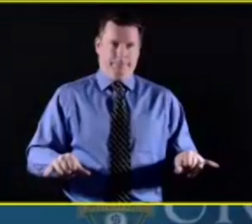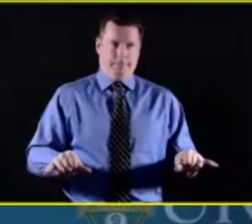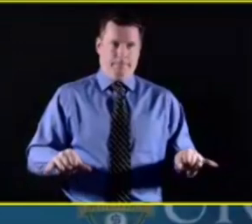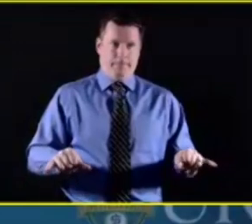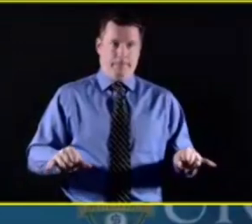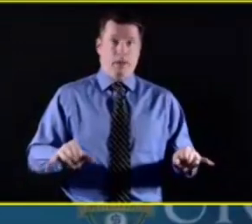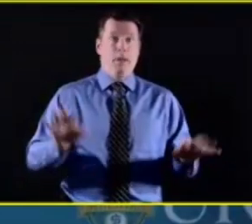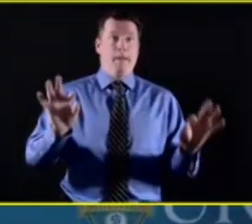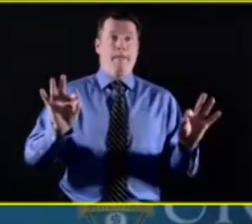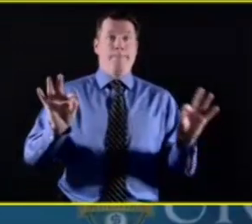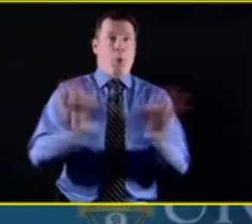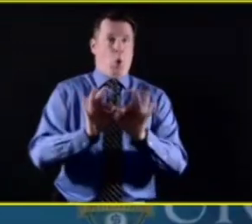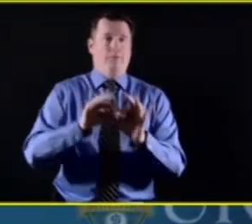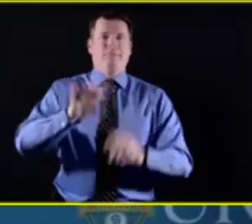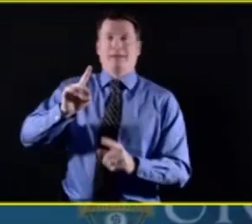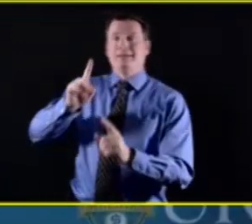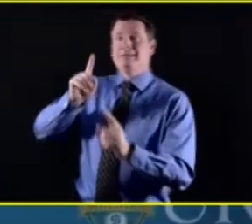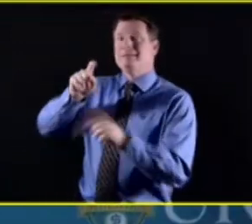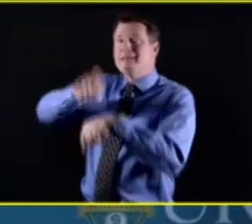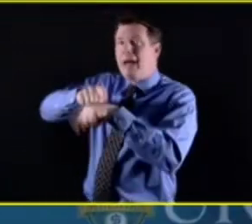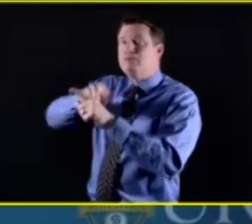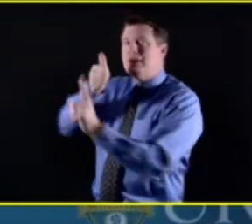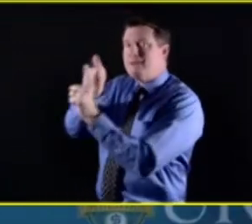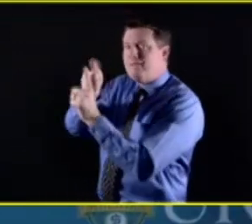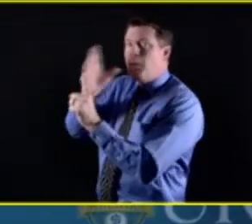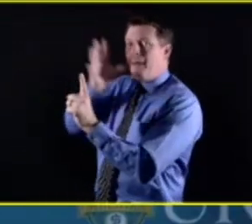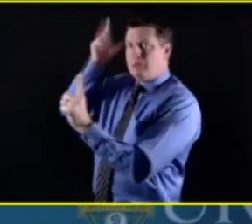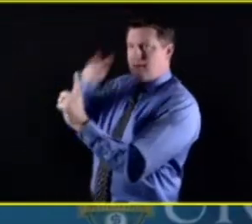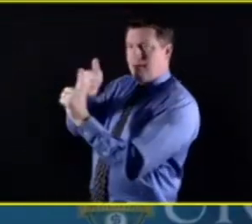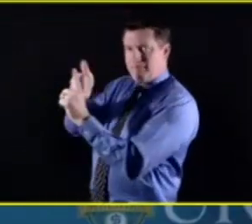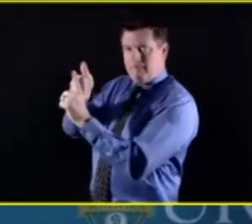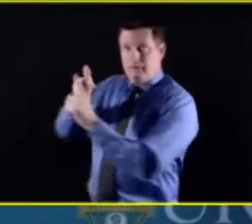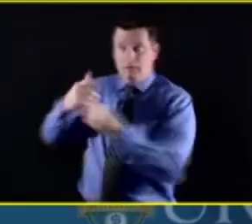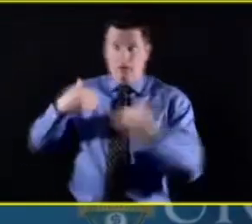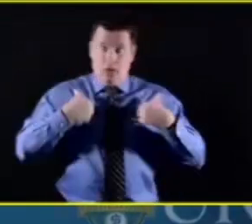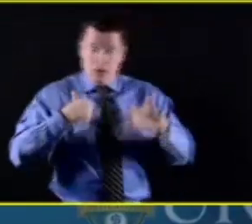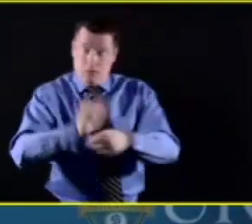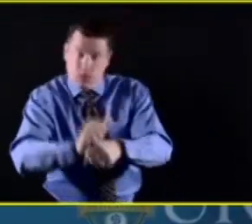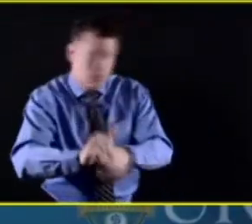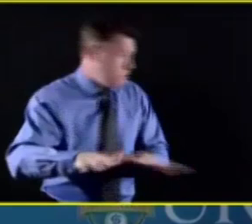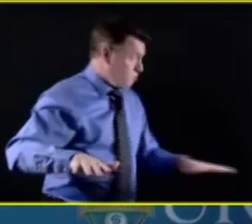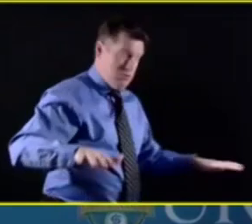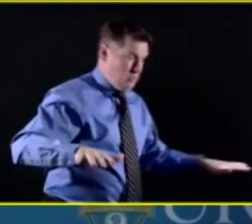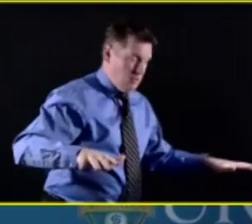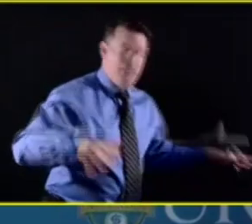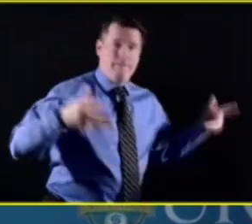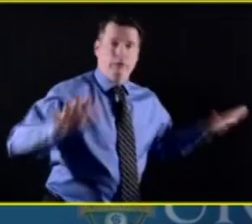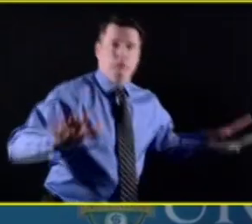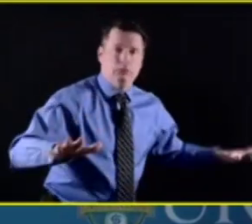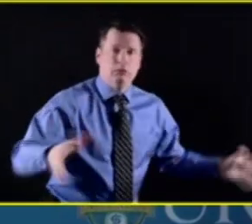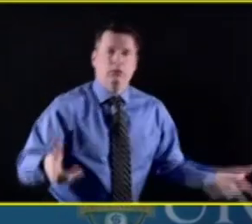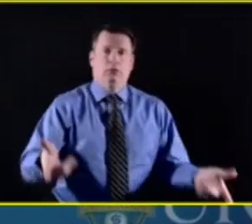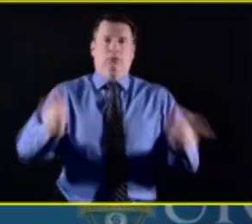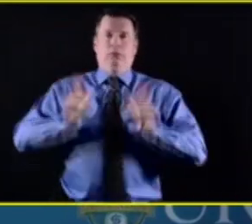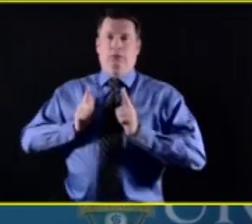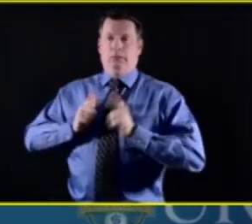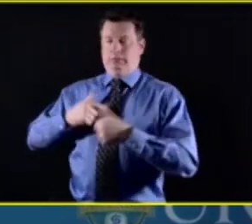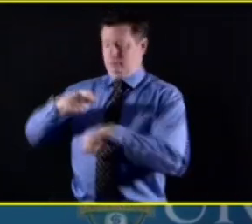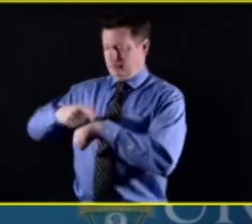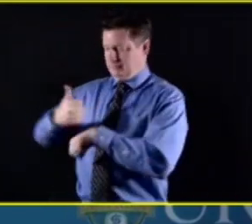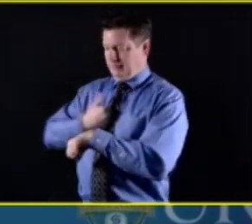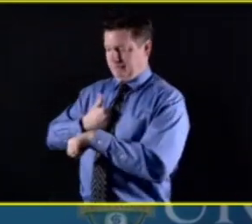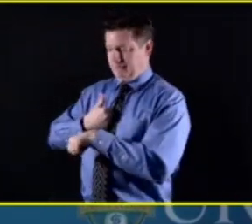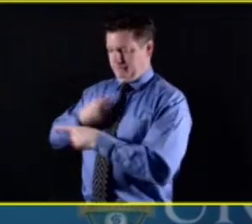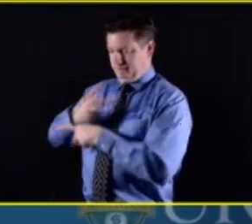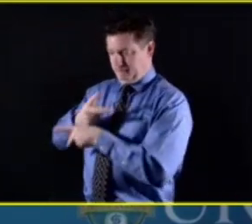I think that covers it really quite well. Where my mind was going as Caroline was talking was about the need to take